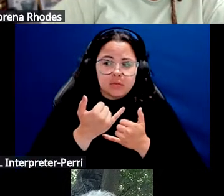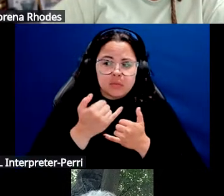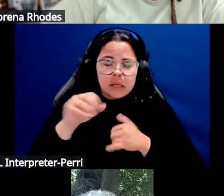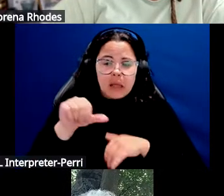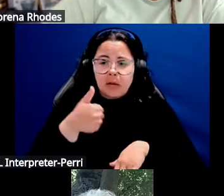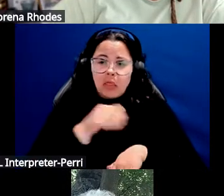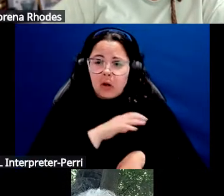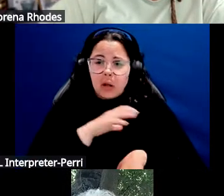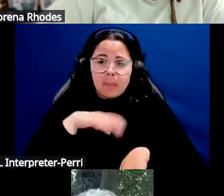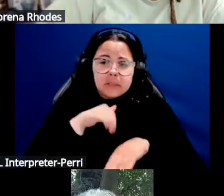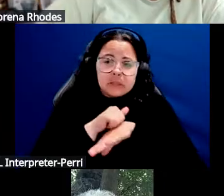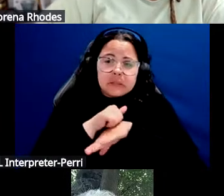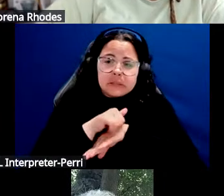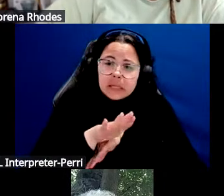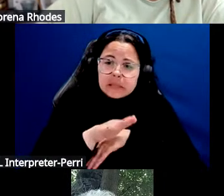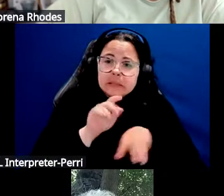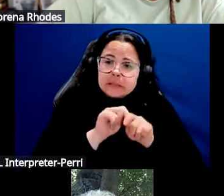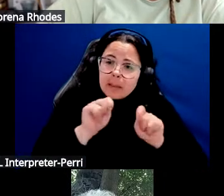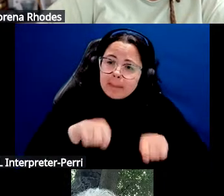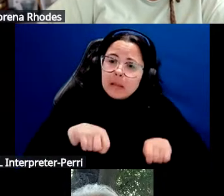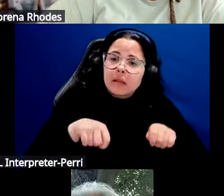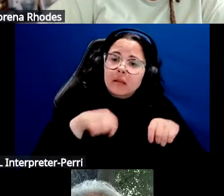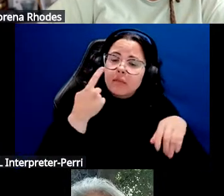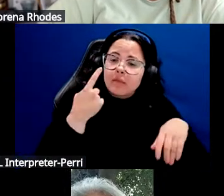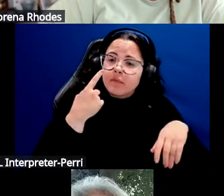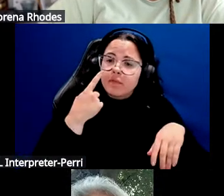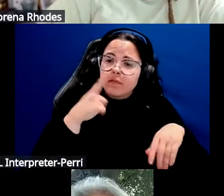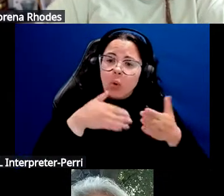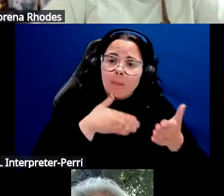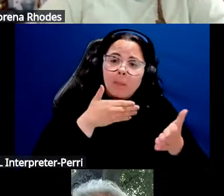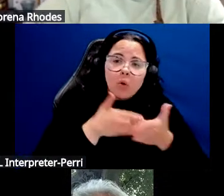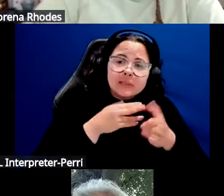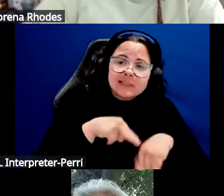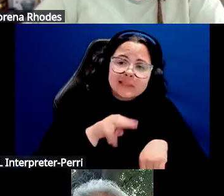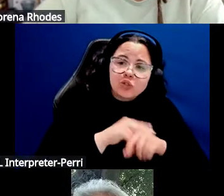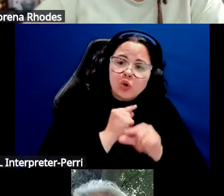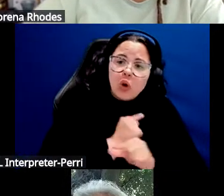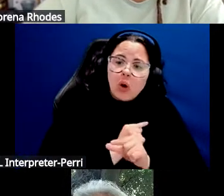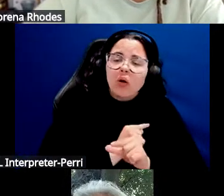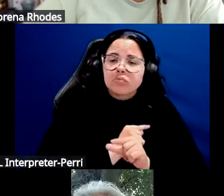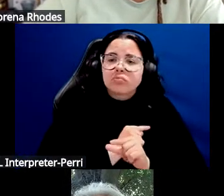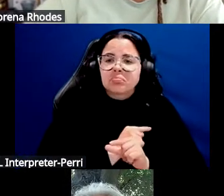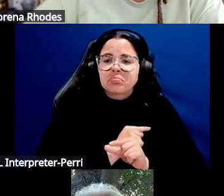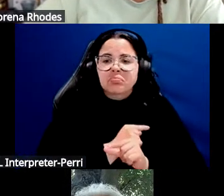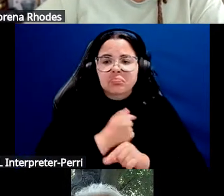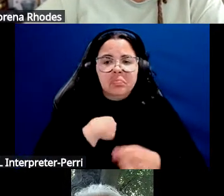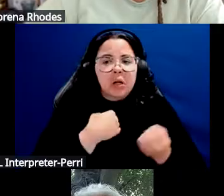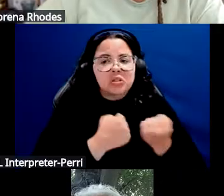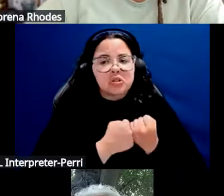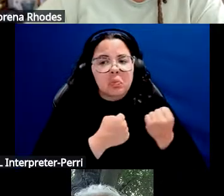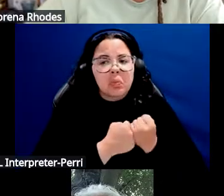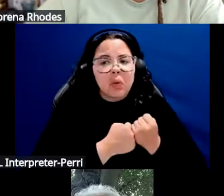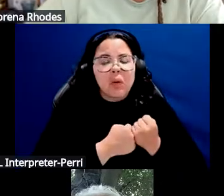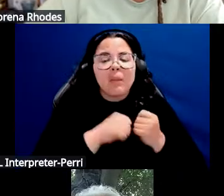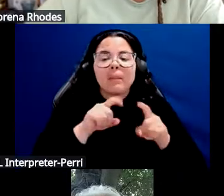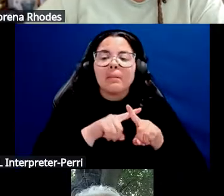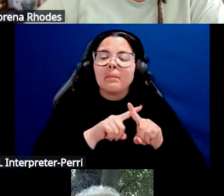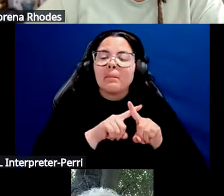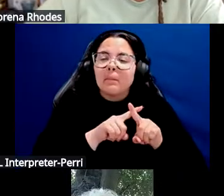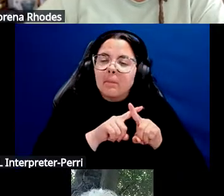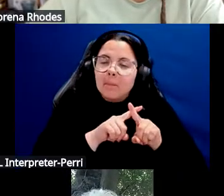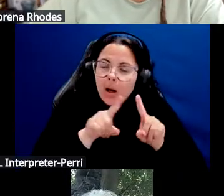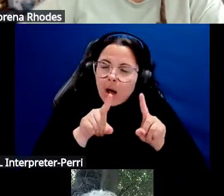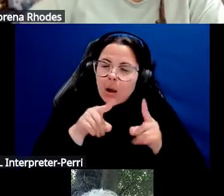commission sent us a template for opposing the National Guard presence. Okay. Yeah, I'm in support of that motion, but I would